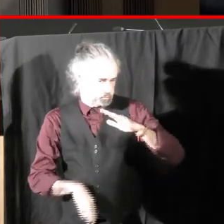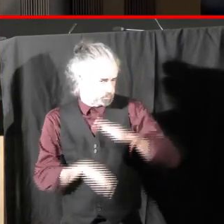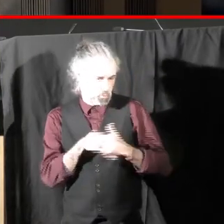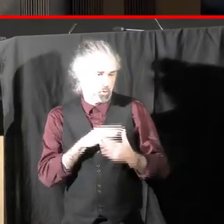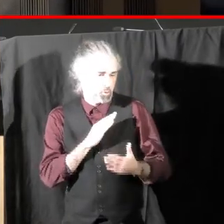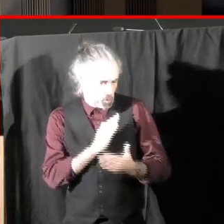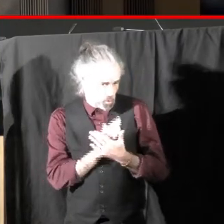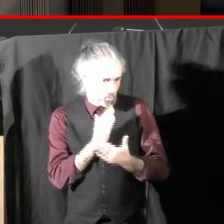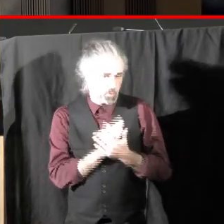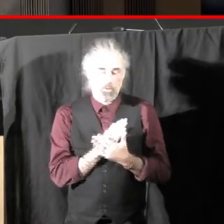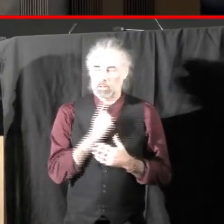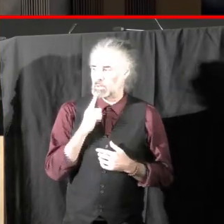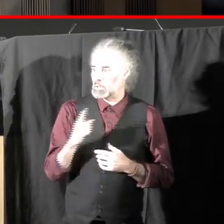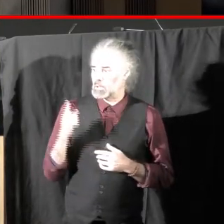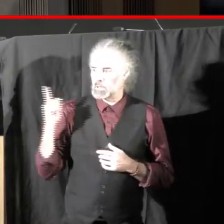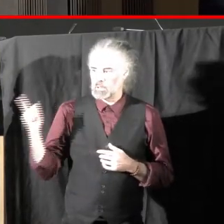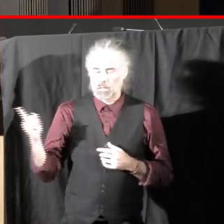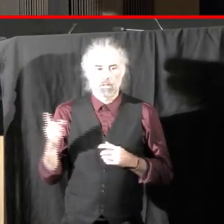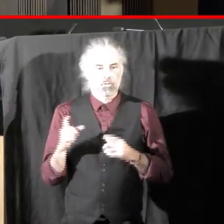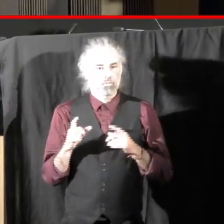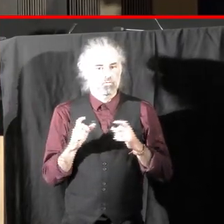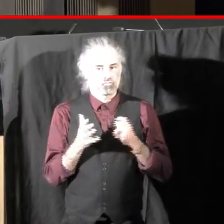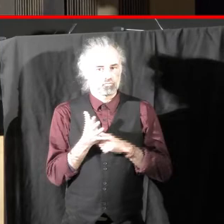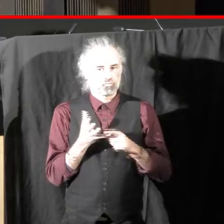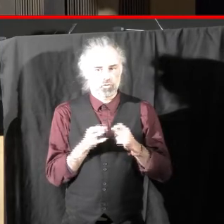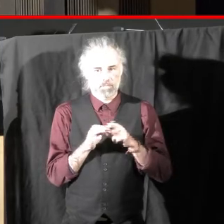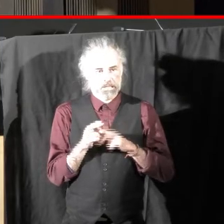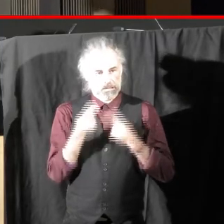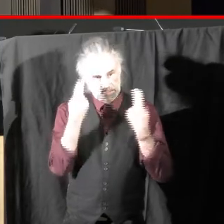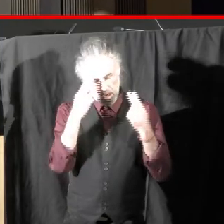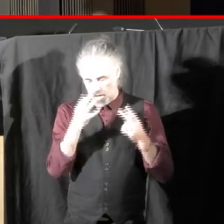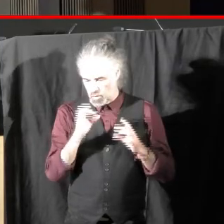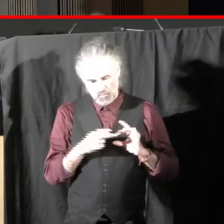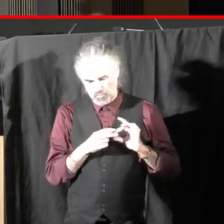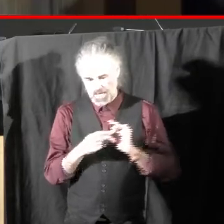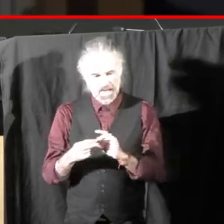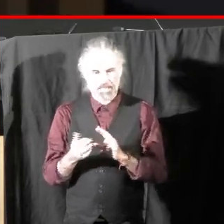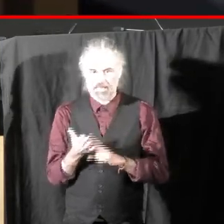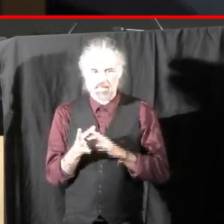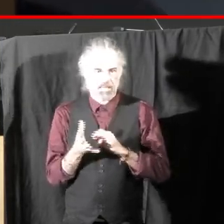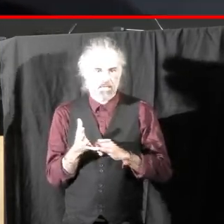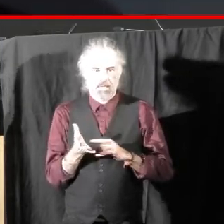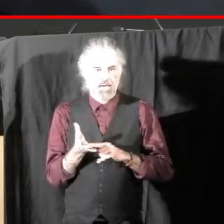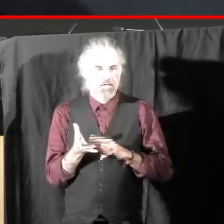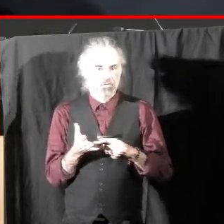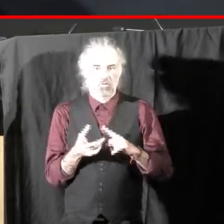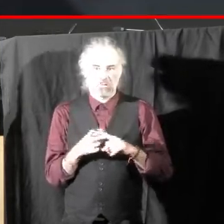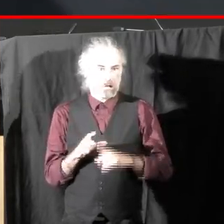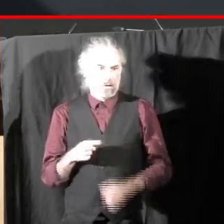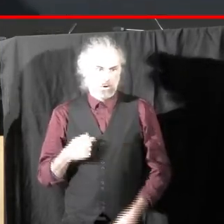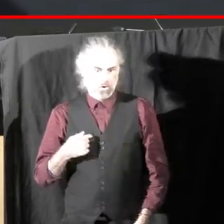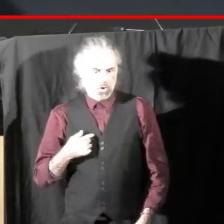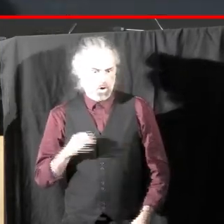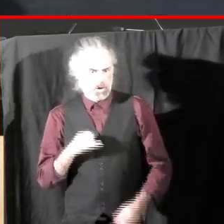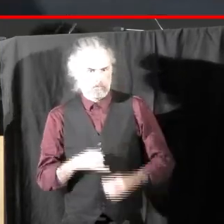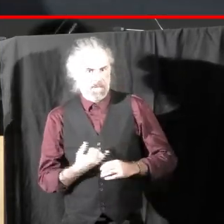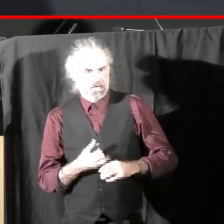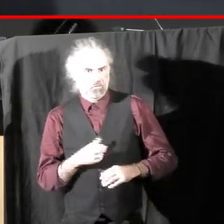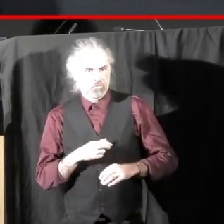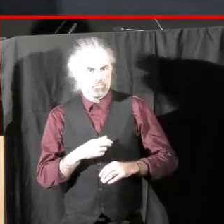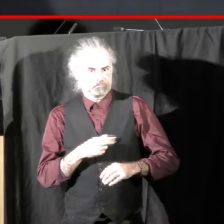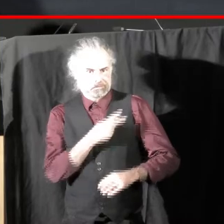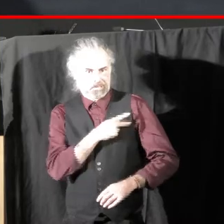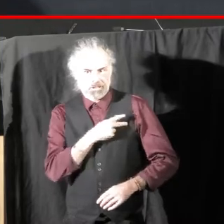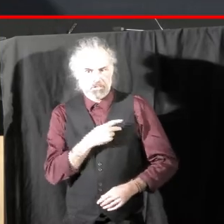that Ruby's death was not related to nastoids? I'm not a medical professional. I'm an analytical chemist. I could